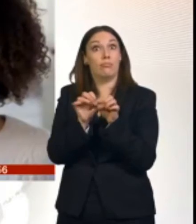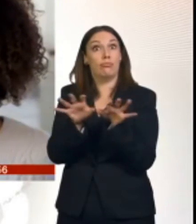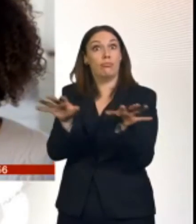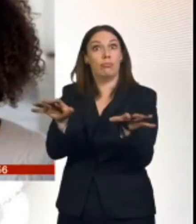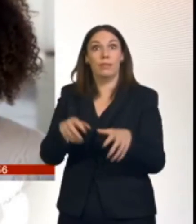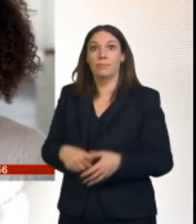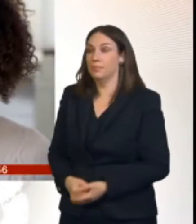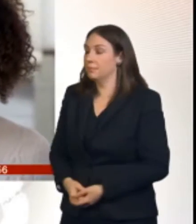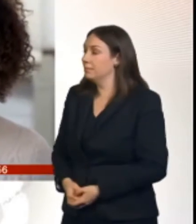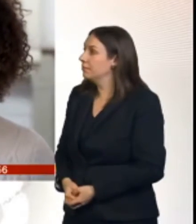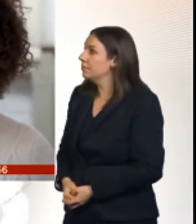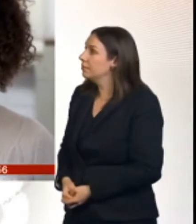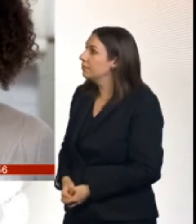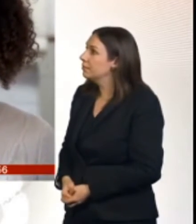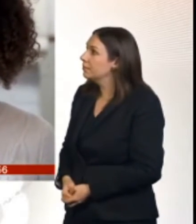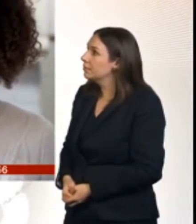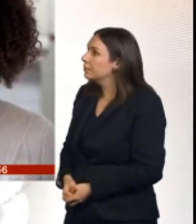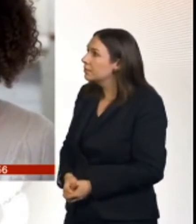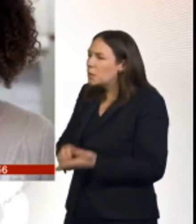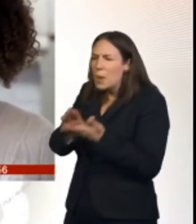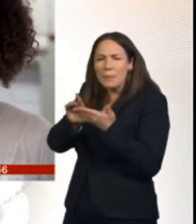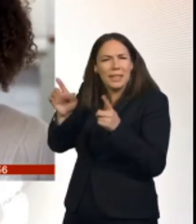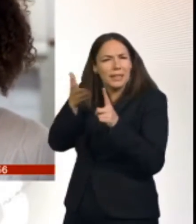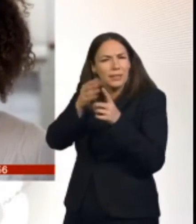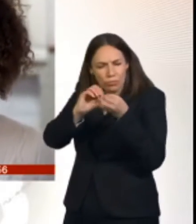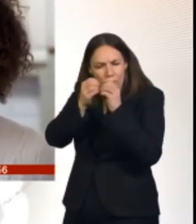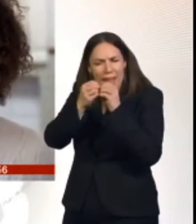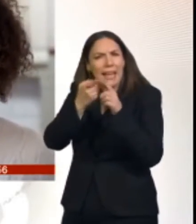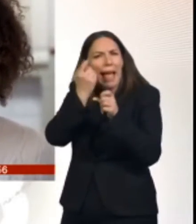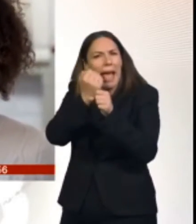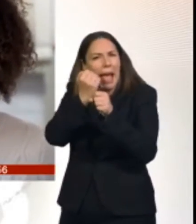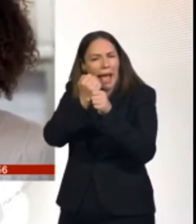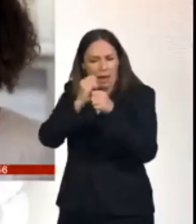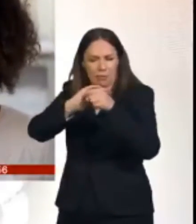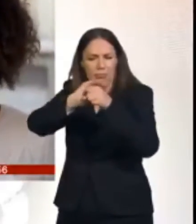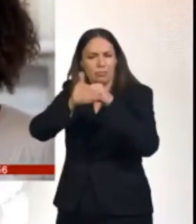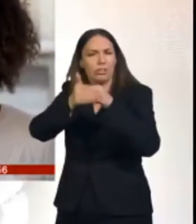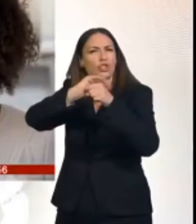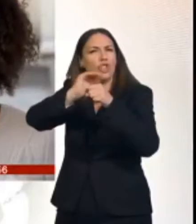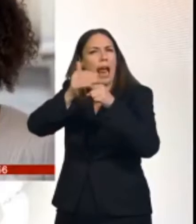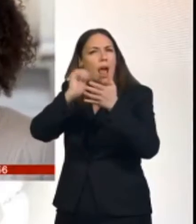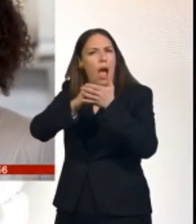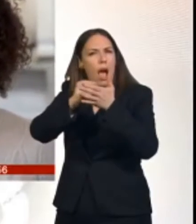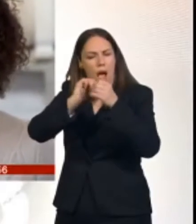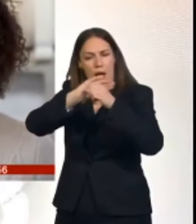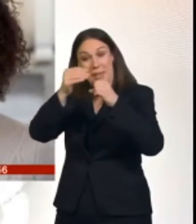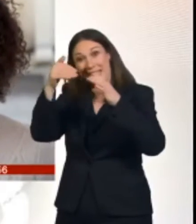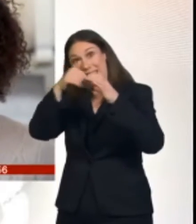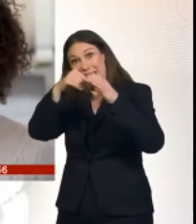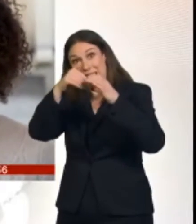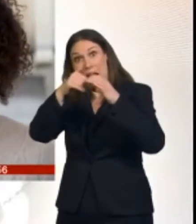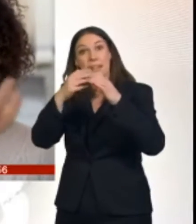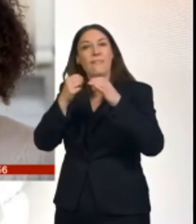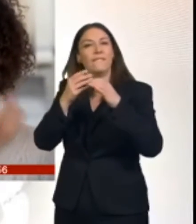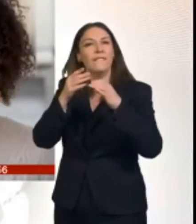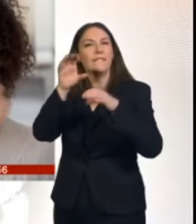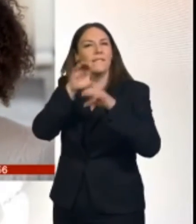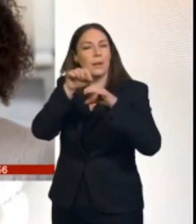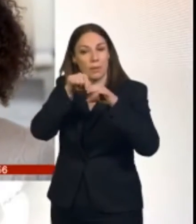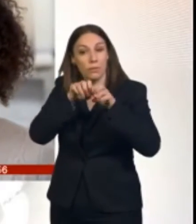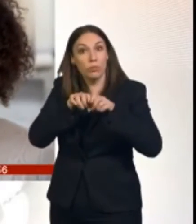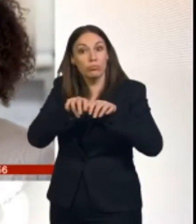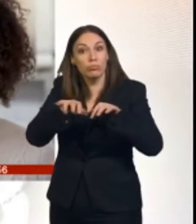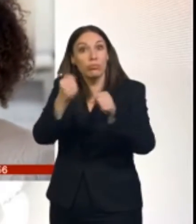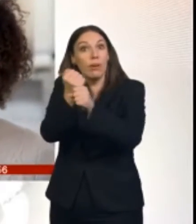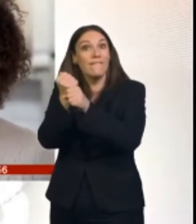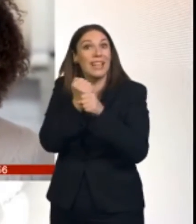effectively, you're trying to make like a little egg with a hard shell and an agent inside that will fix the concrete. I mean, what's the hardest